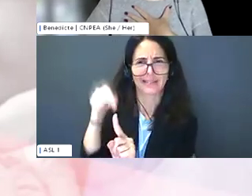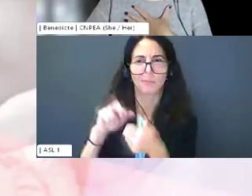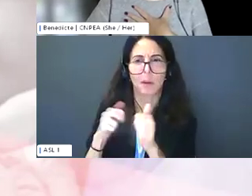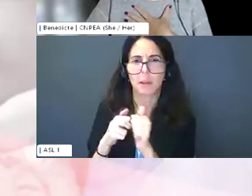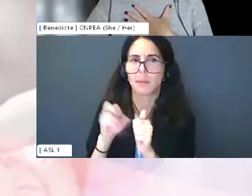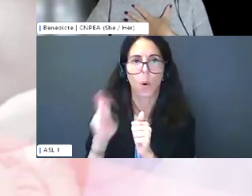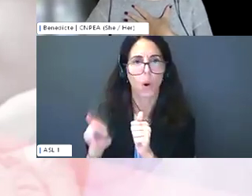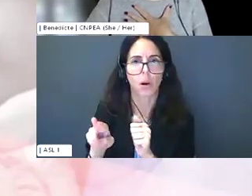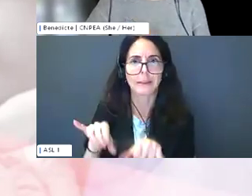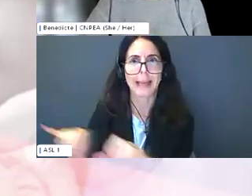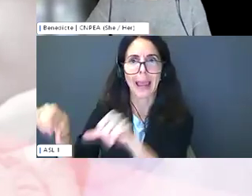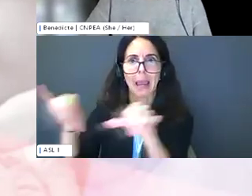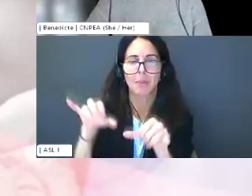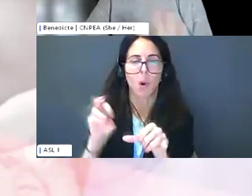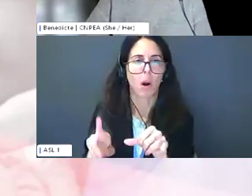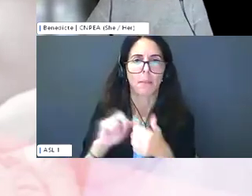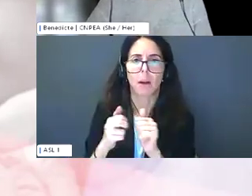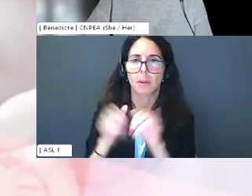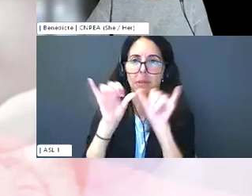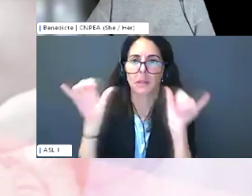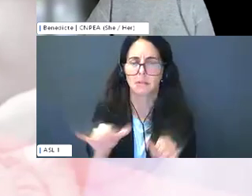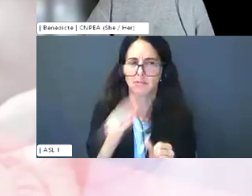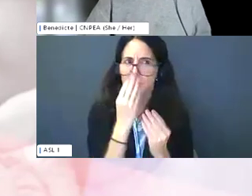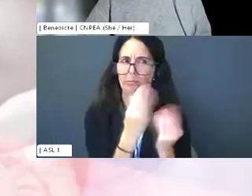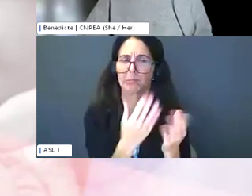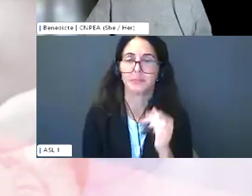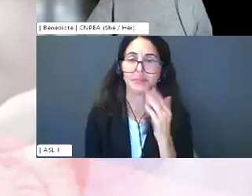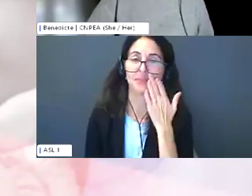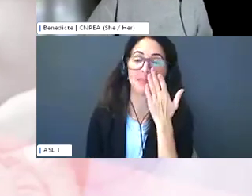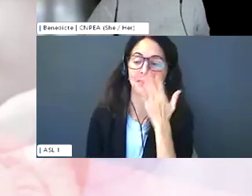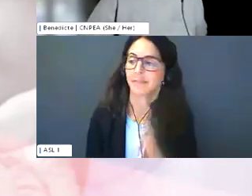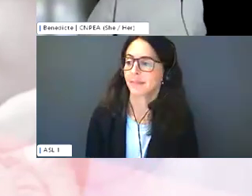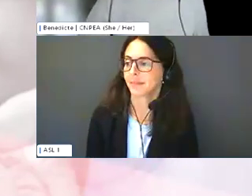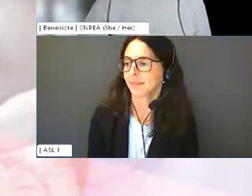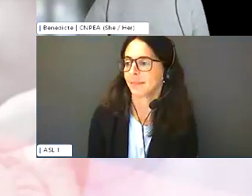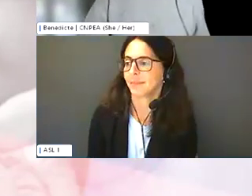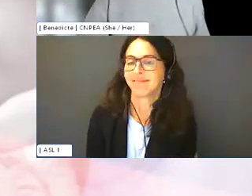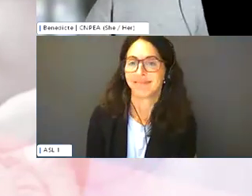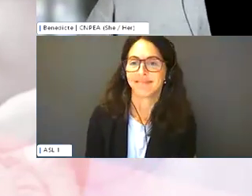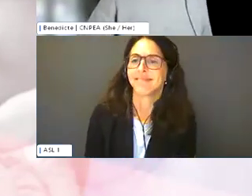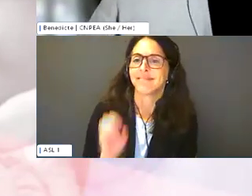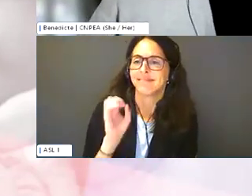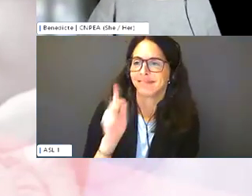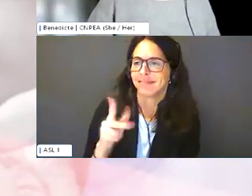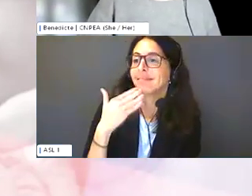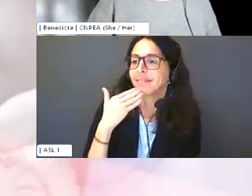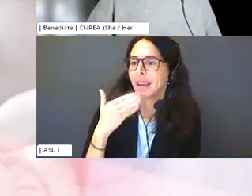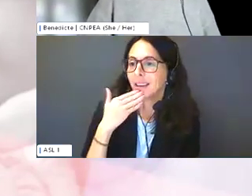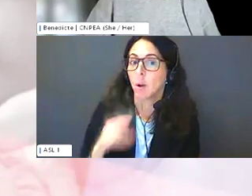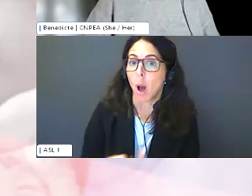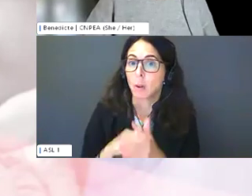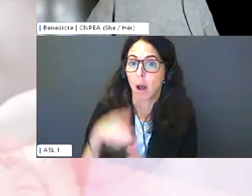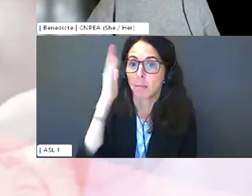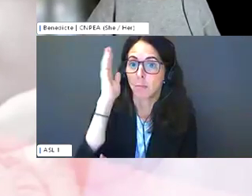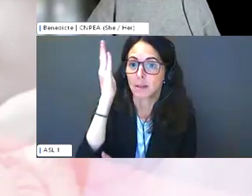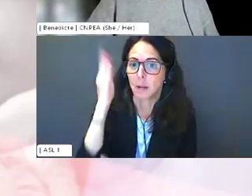a system issue, but just flagging that for you. Okay, I will look at that after we start the presentation from our